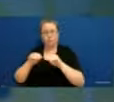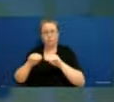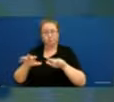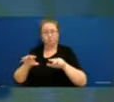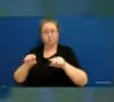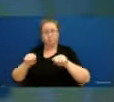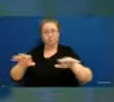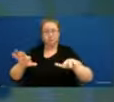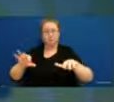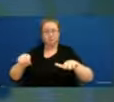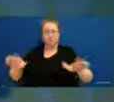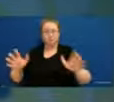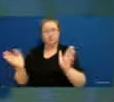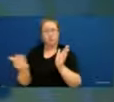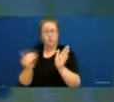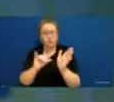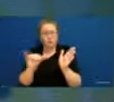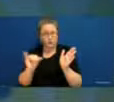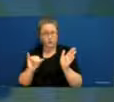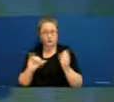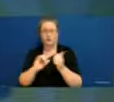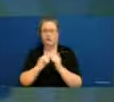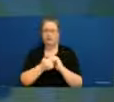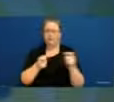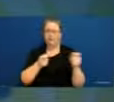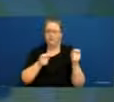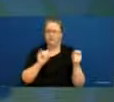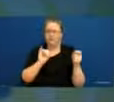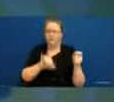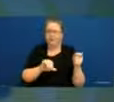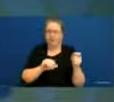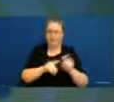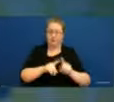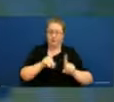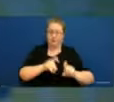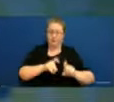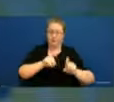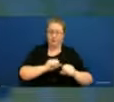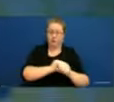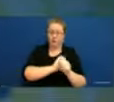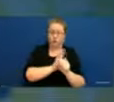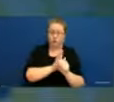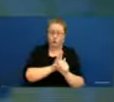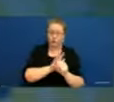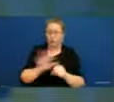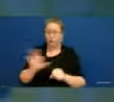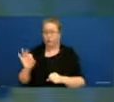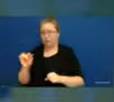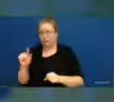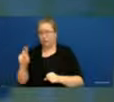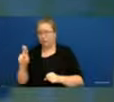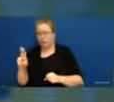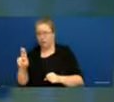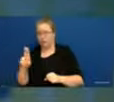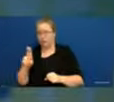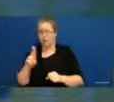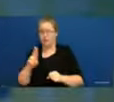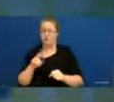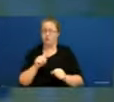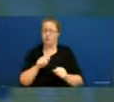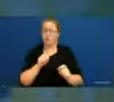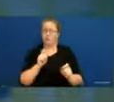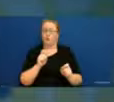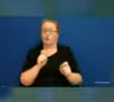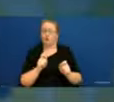influenza, we're going to have to manage within our testing capacity, and that means slight